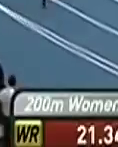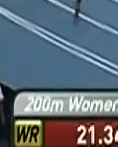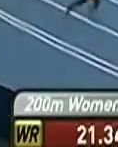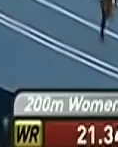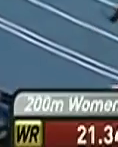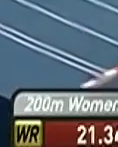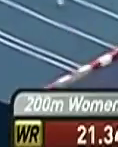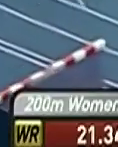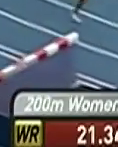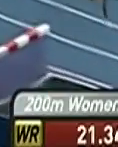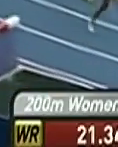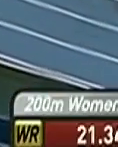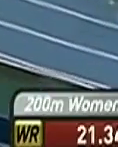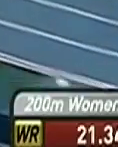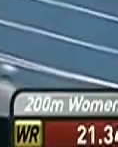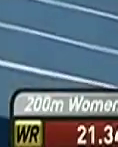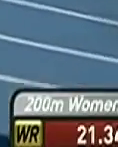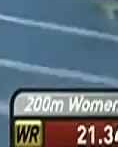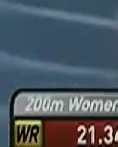Report starts now.